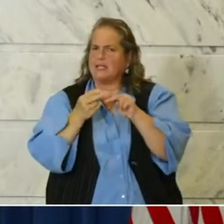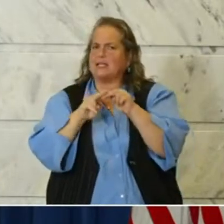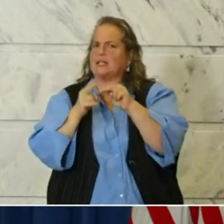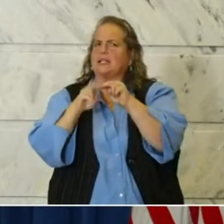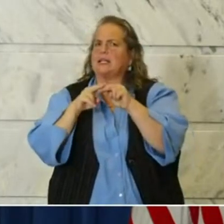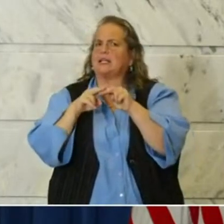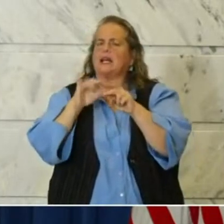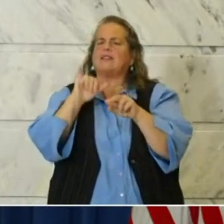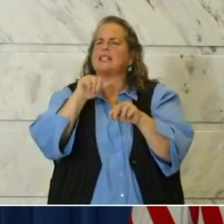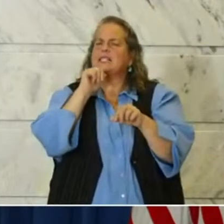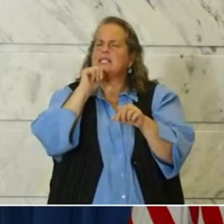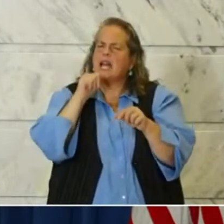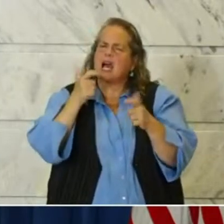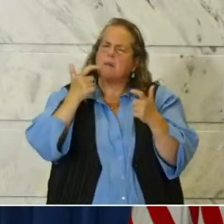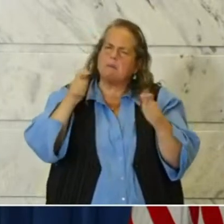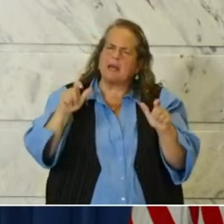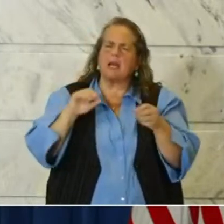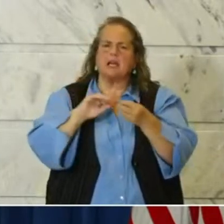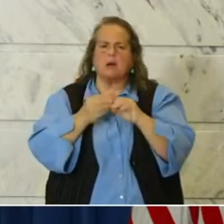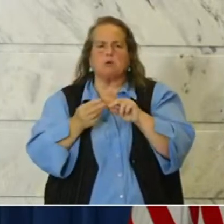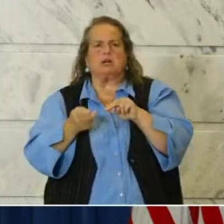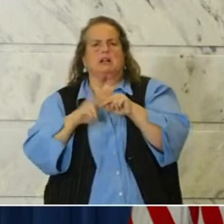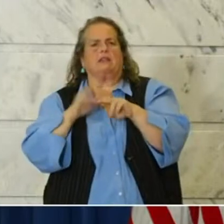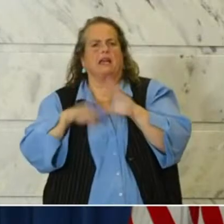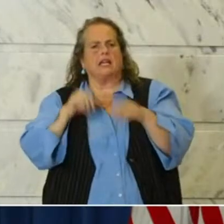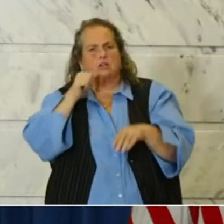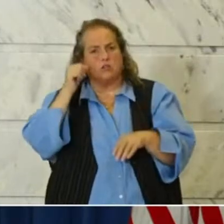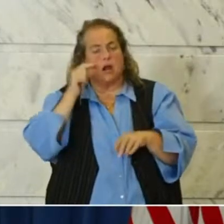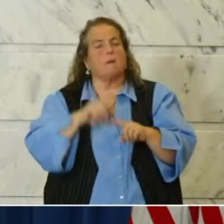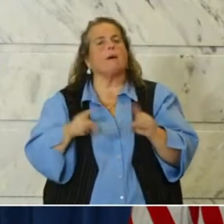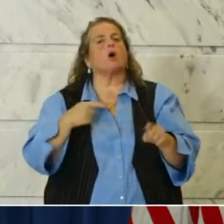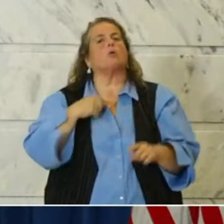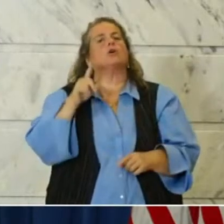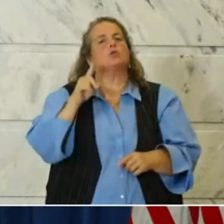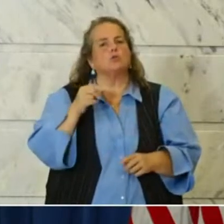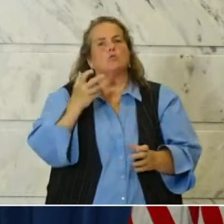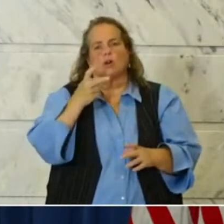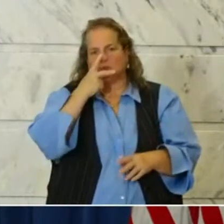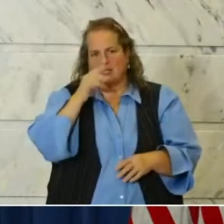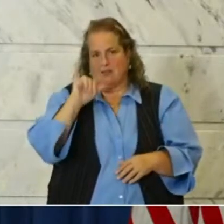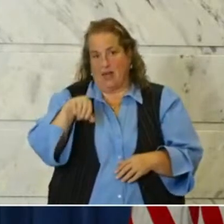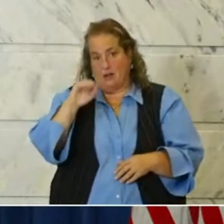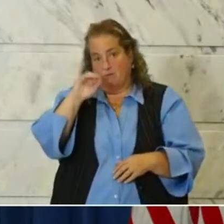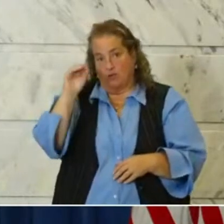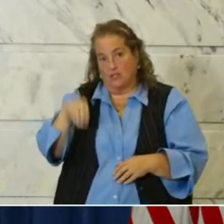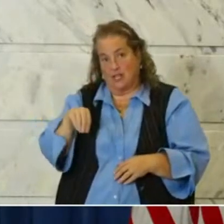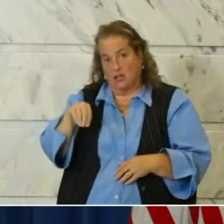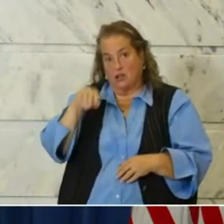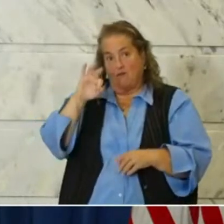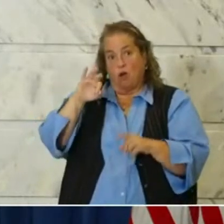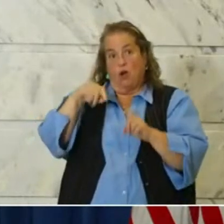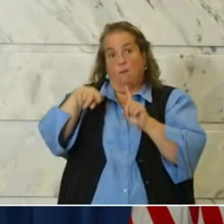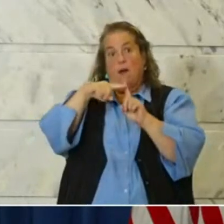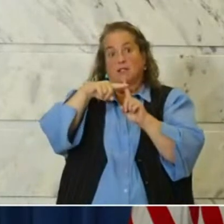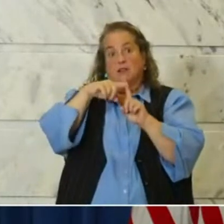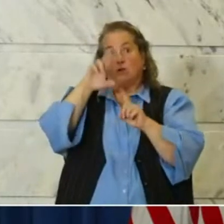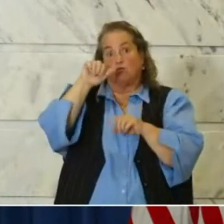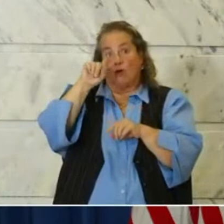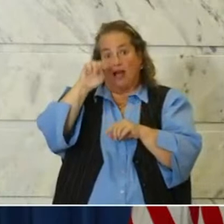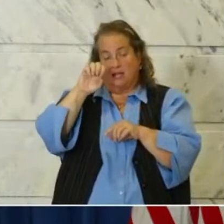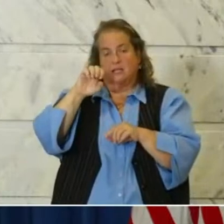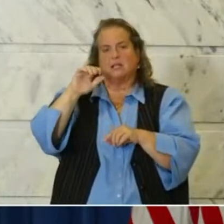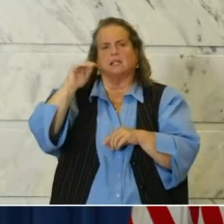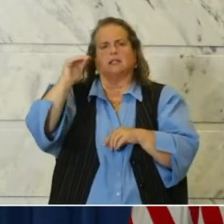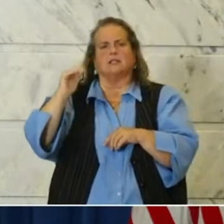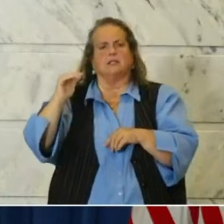not significantly higher than it was yesterday, but we do want to start seeing this get closer to that